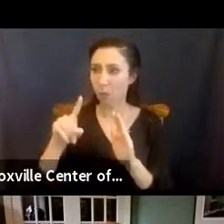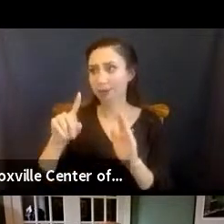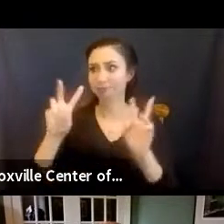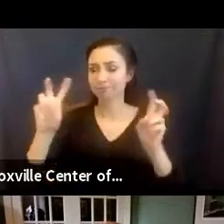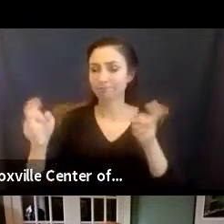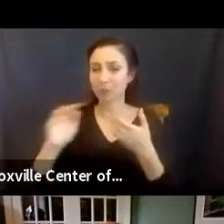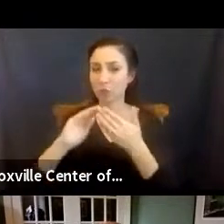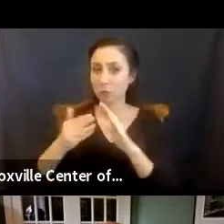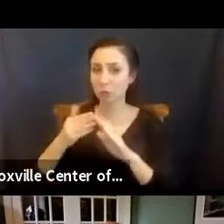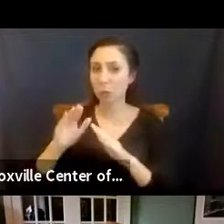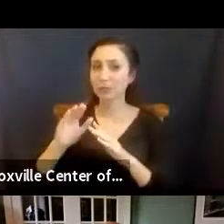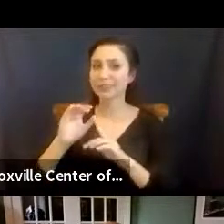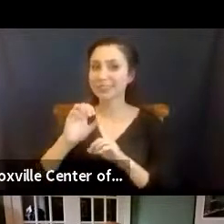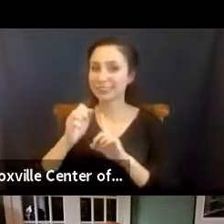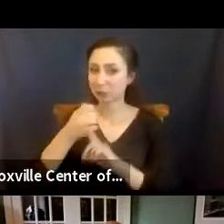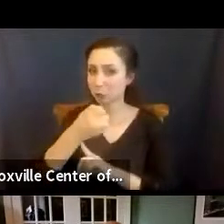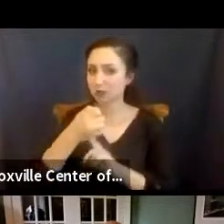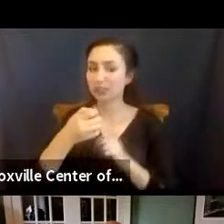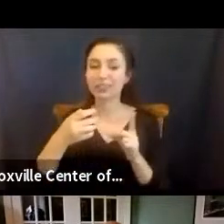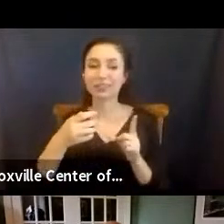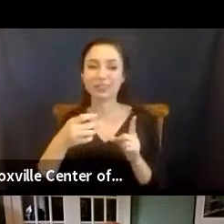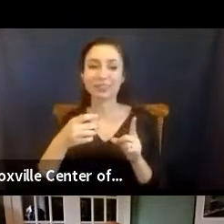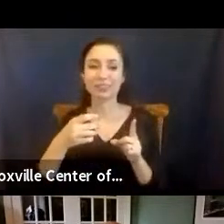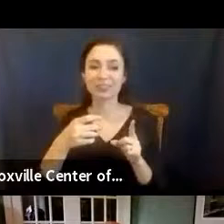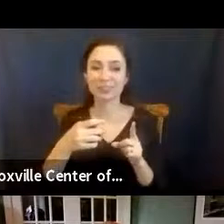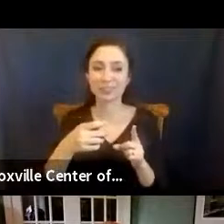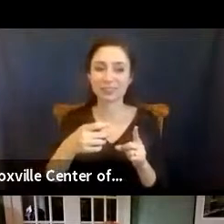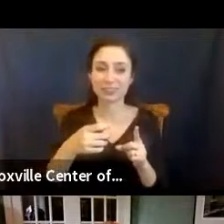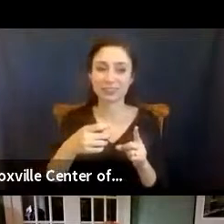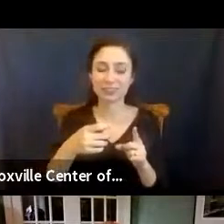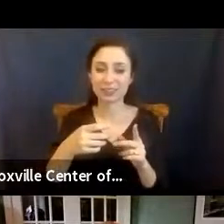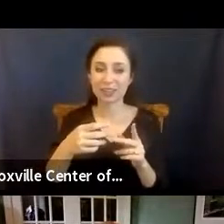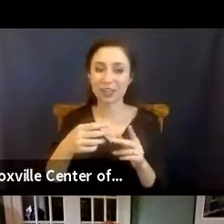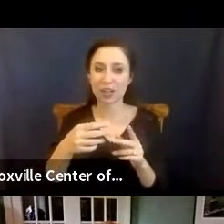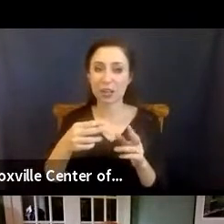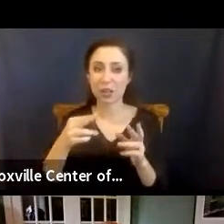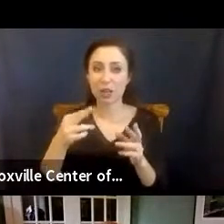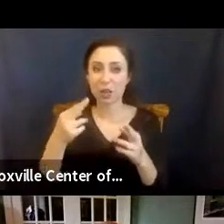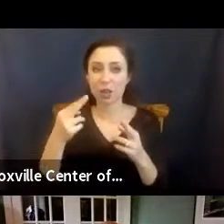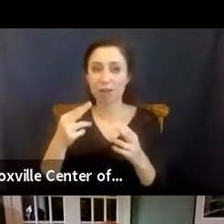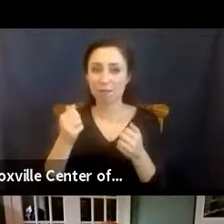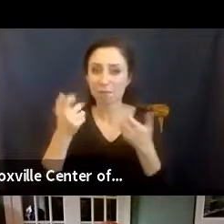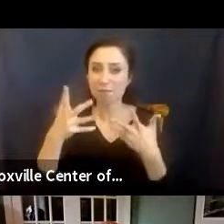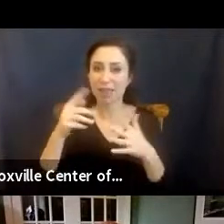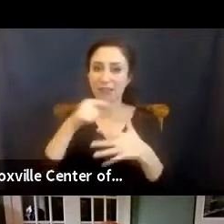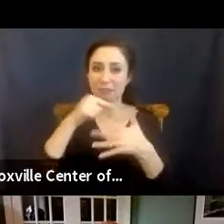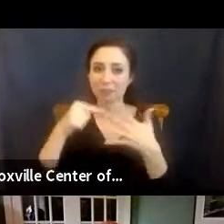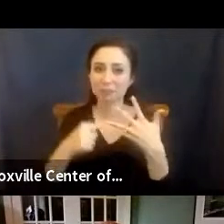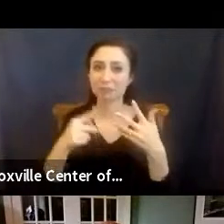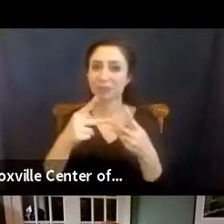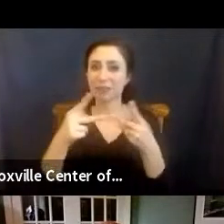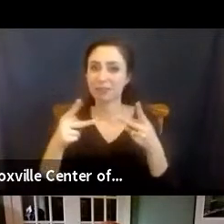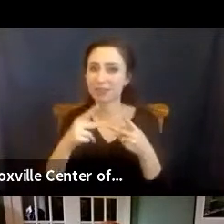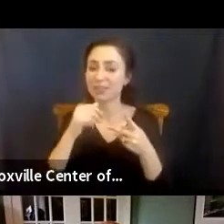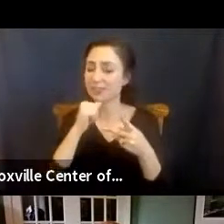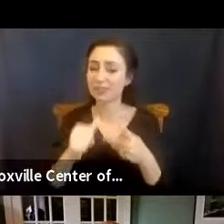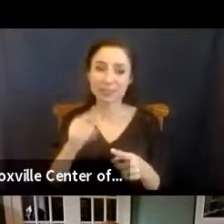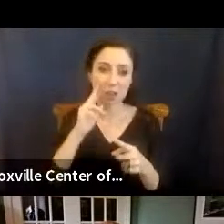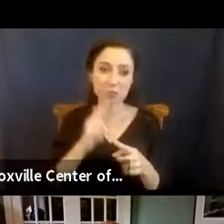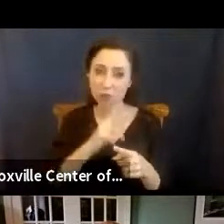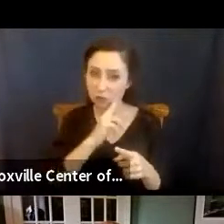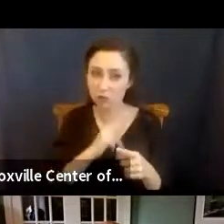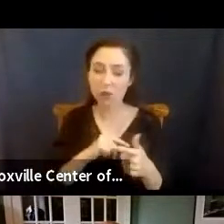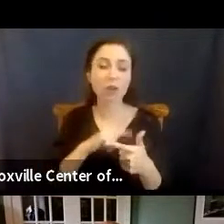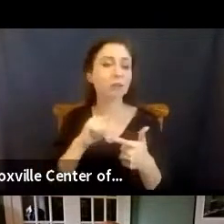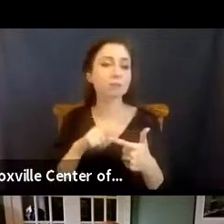It's kind of the catch-all. Yeah, educational or religious or a lot of different places. It's not restaurants. It's not